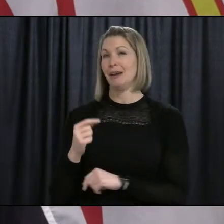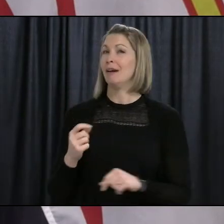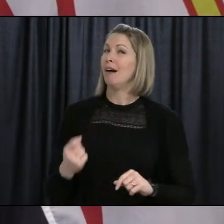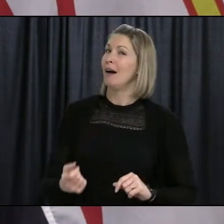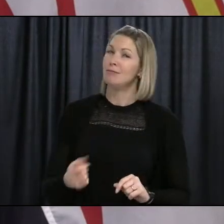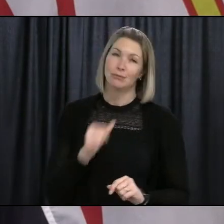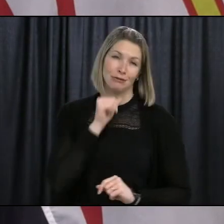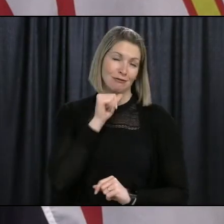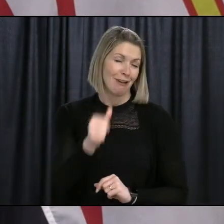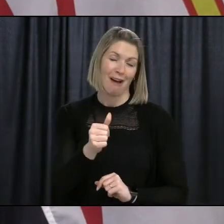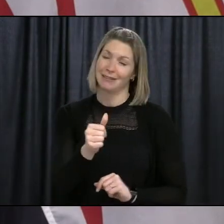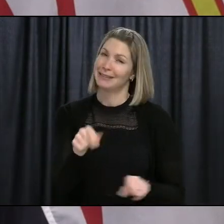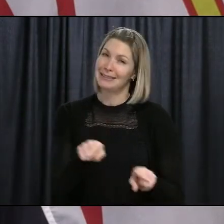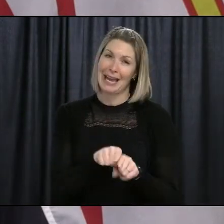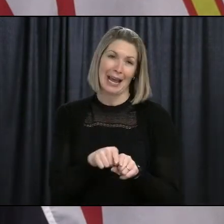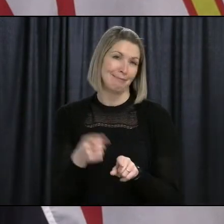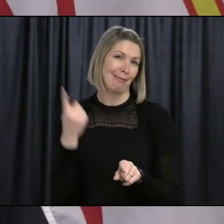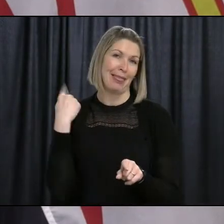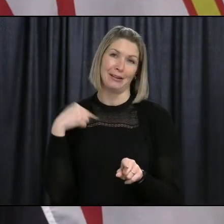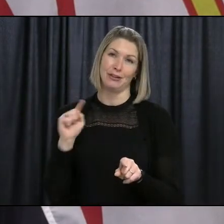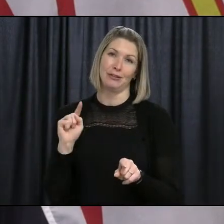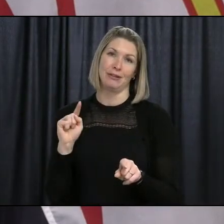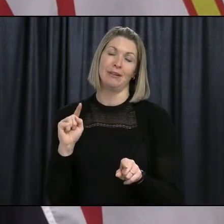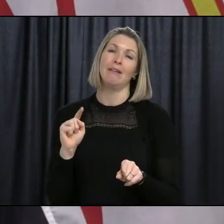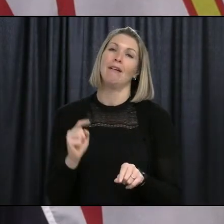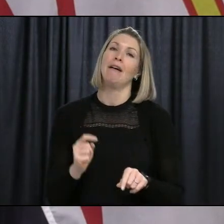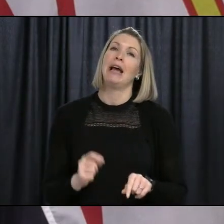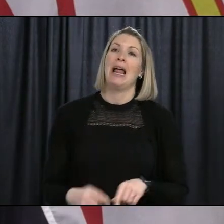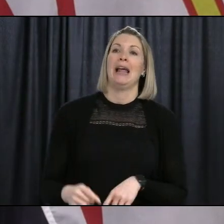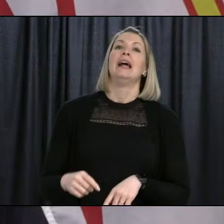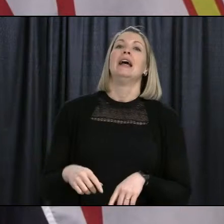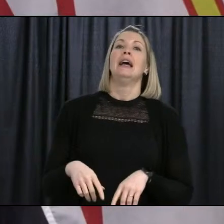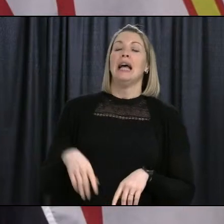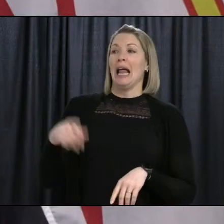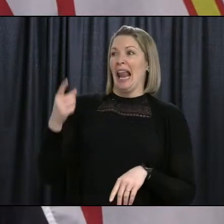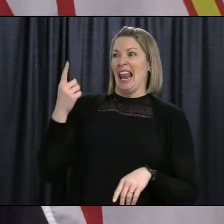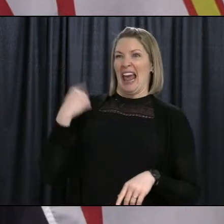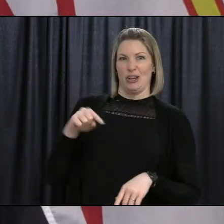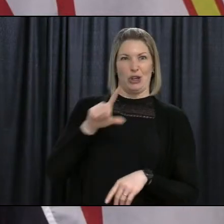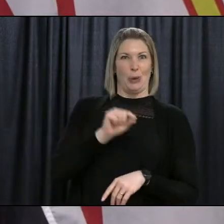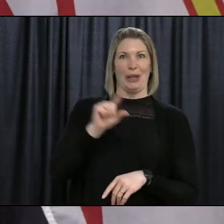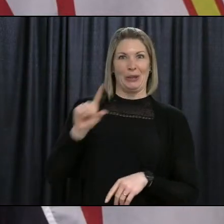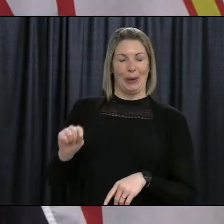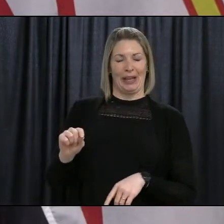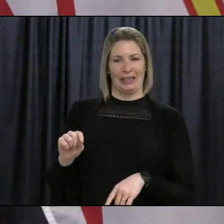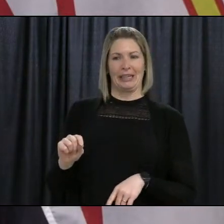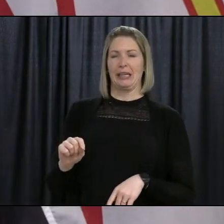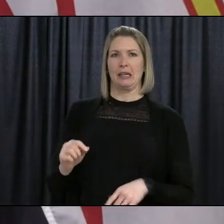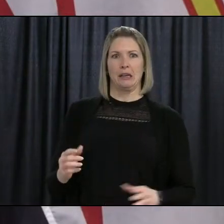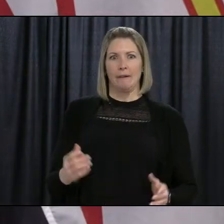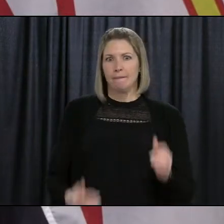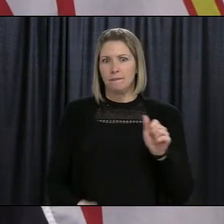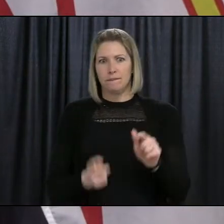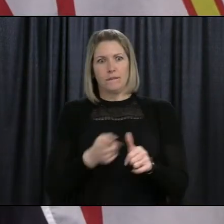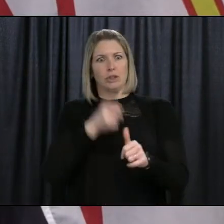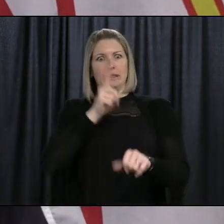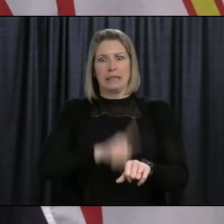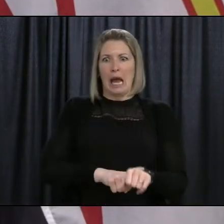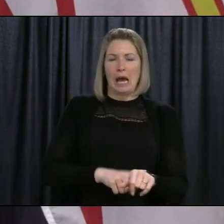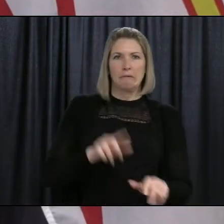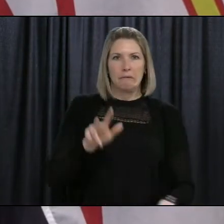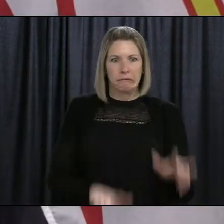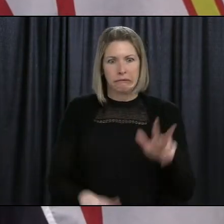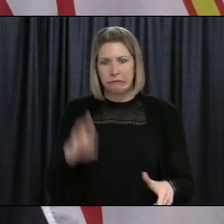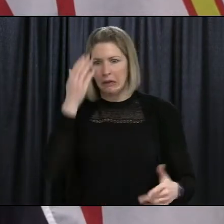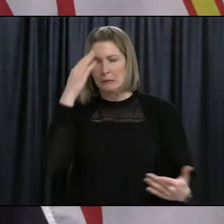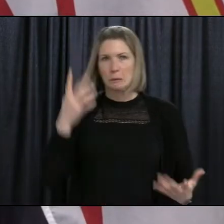case. We are in a far better place than we were last March. We know so much more about the virus and how to protect one another from it. And